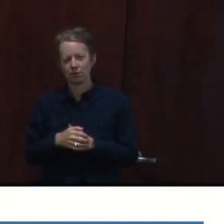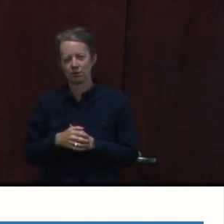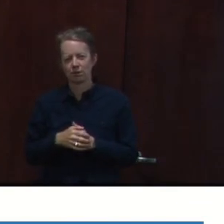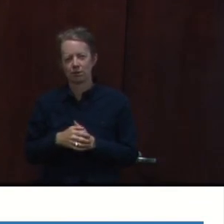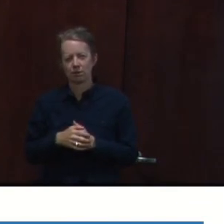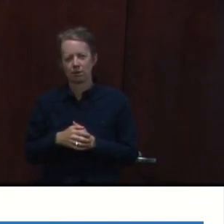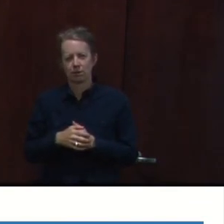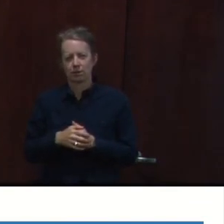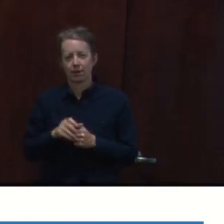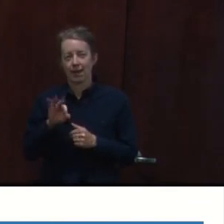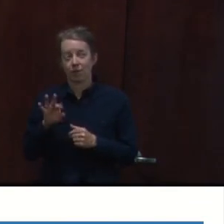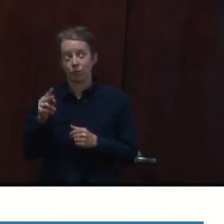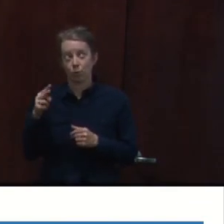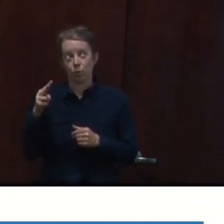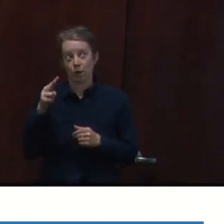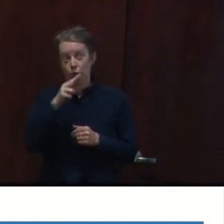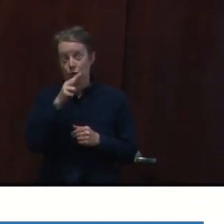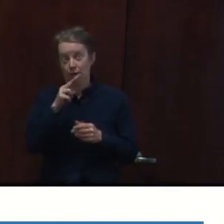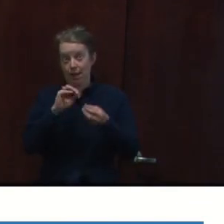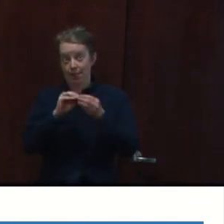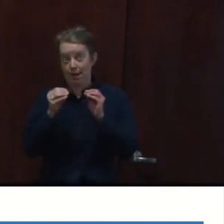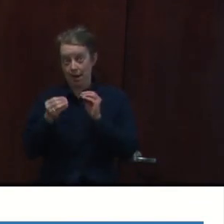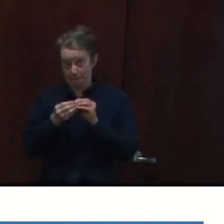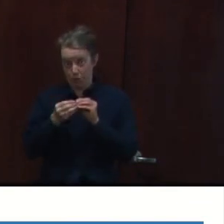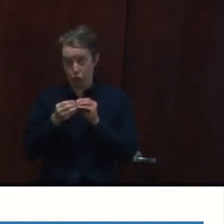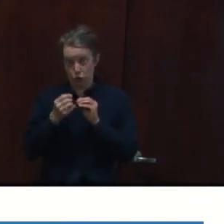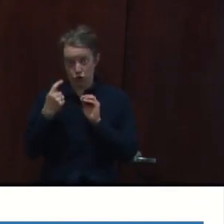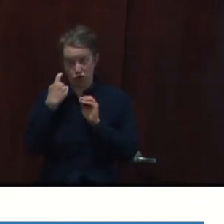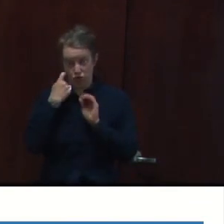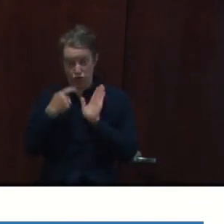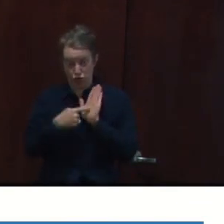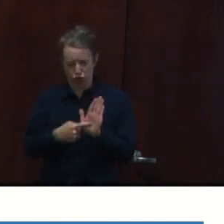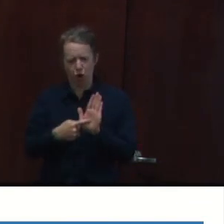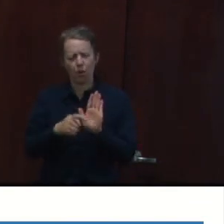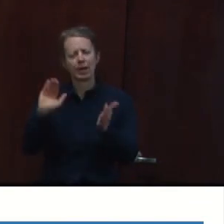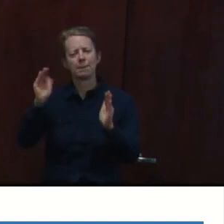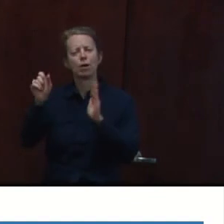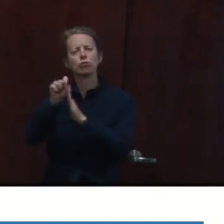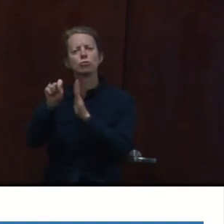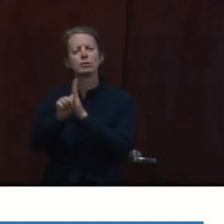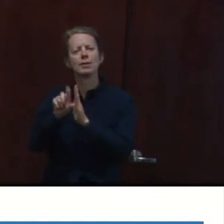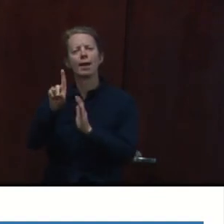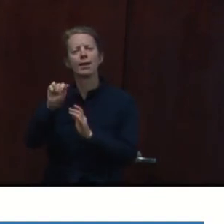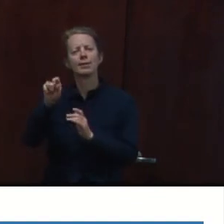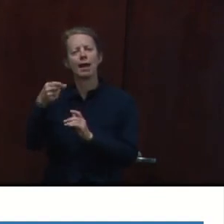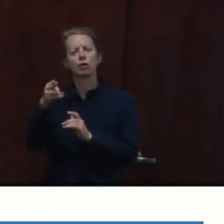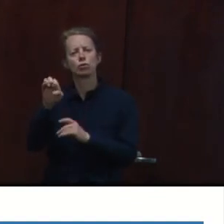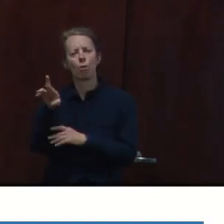If we look at this data and then look at the new vaccine dashboard on the state site,